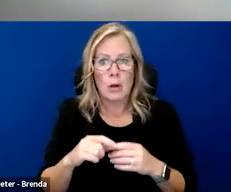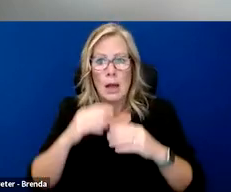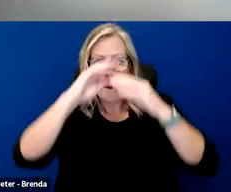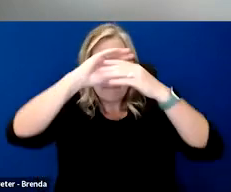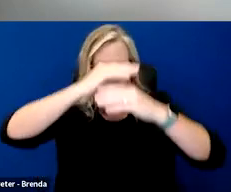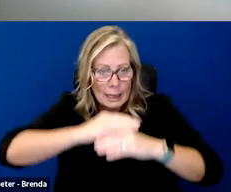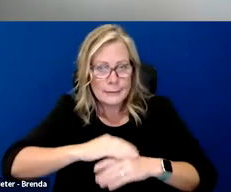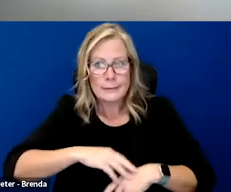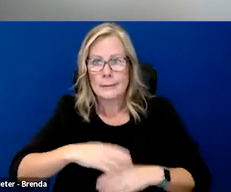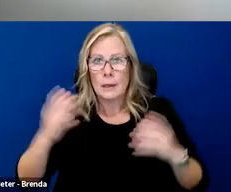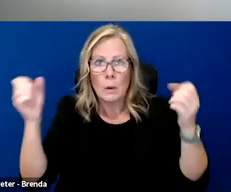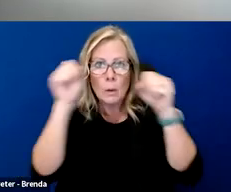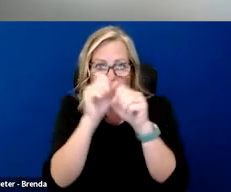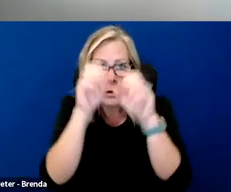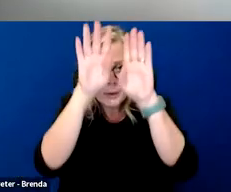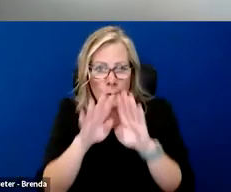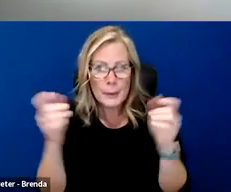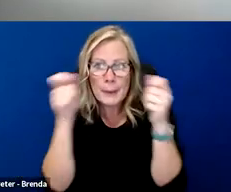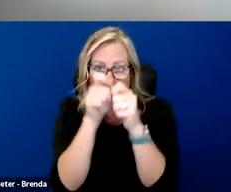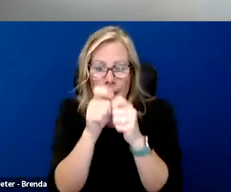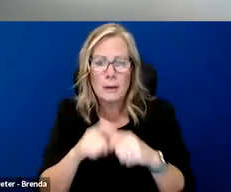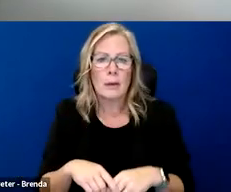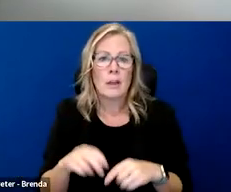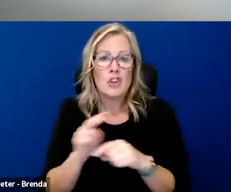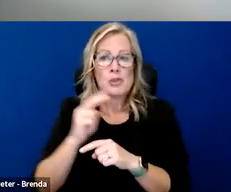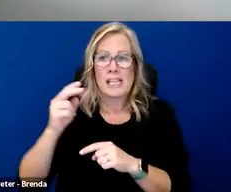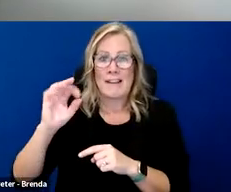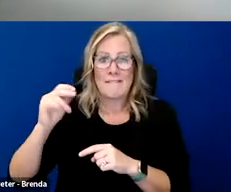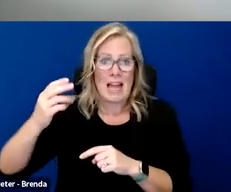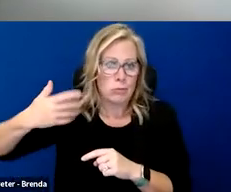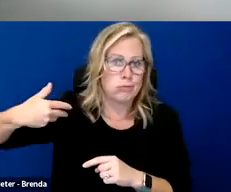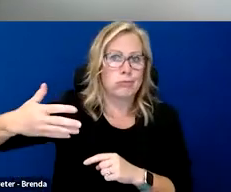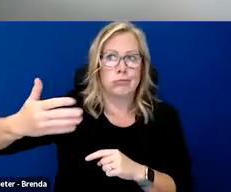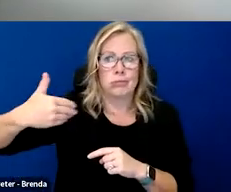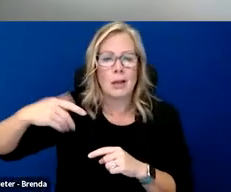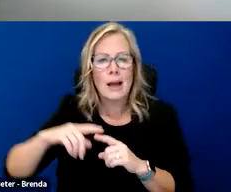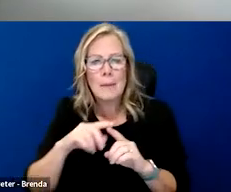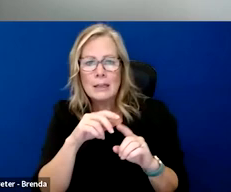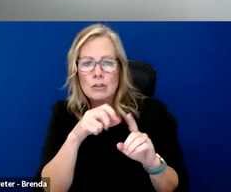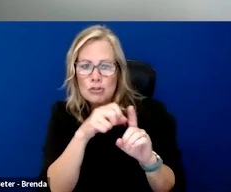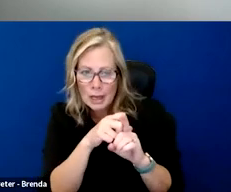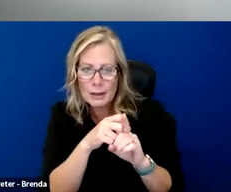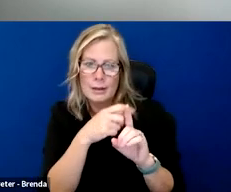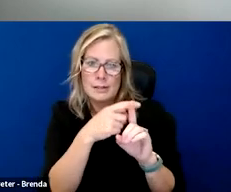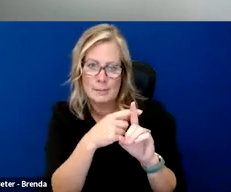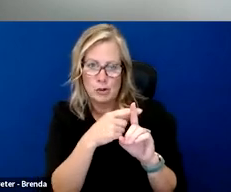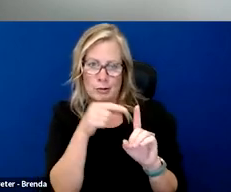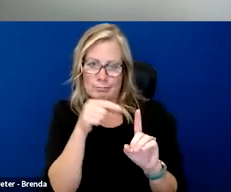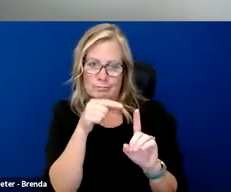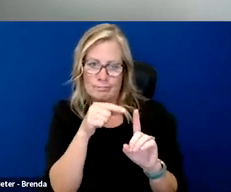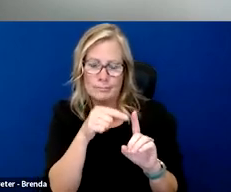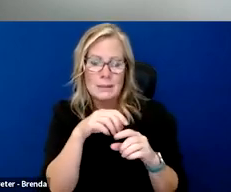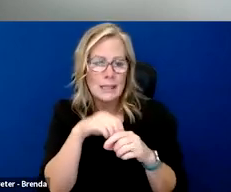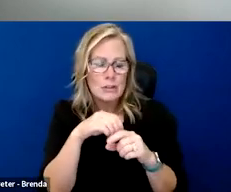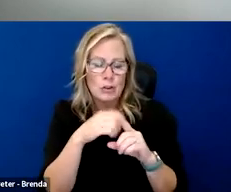blinds, trying to use circulating air to cool space off and so forth, but actually just monitoring the temperature and seeing, are these measures, have they been